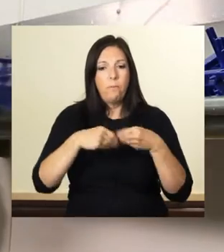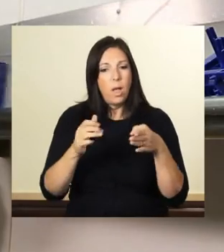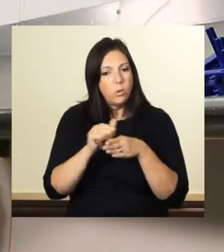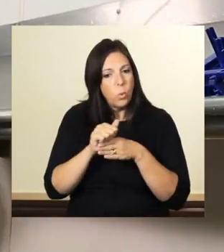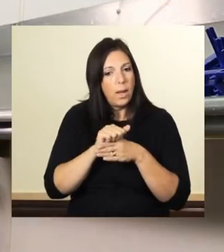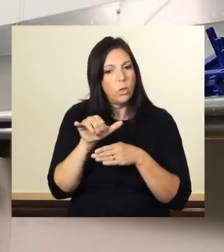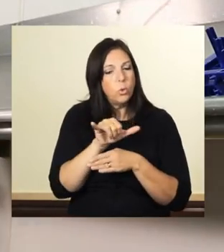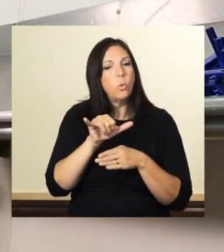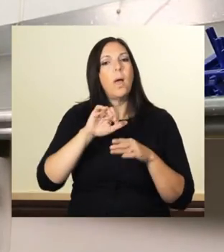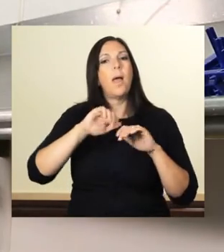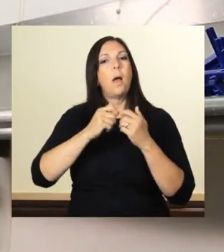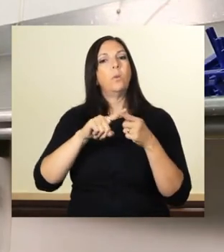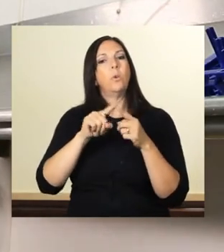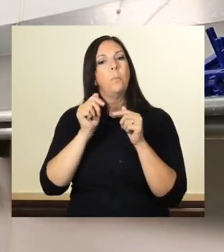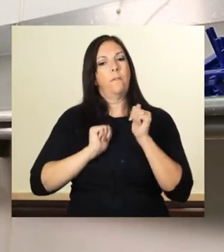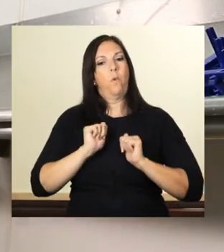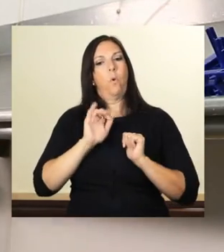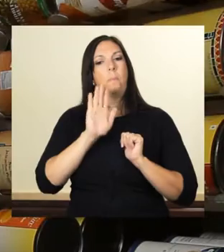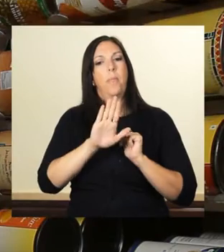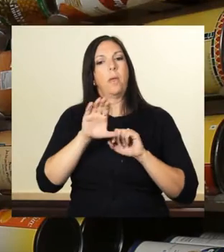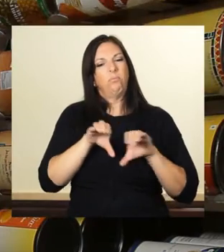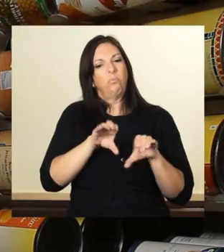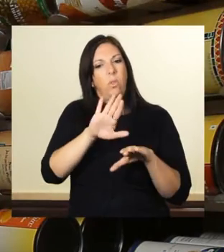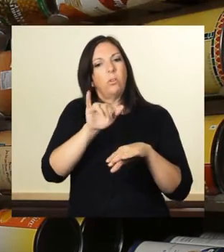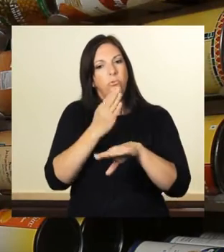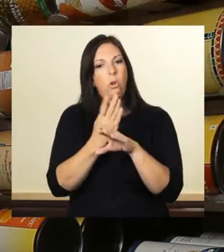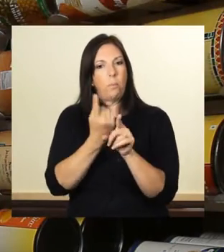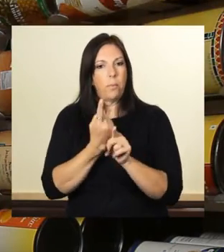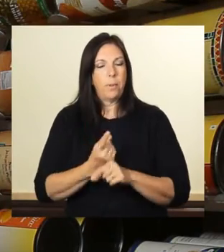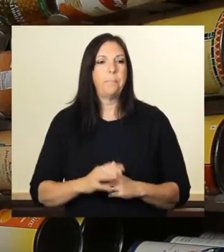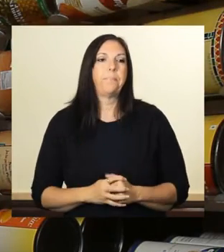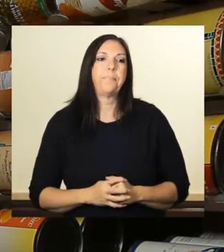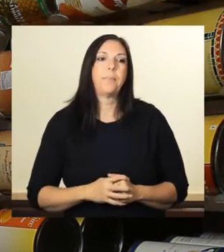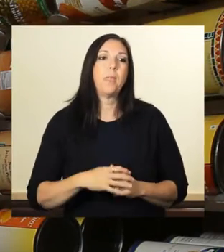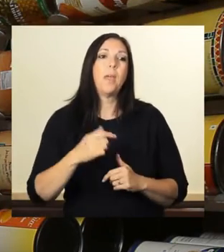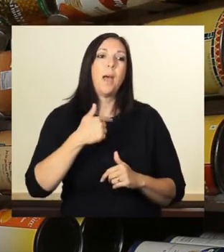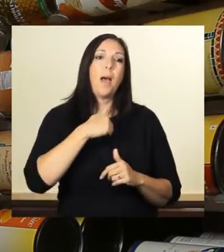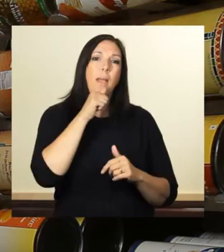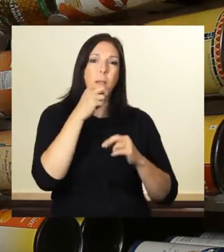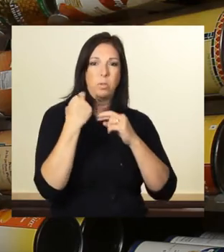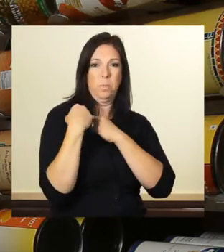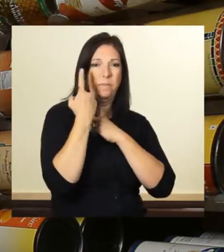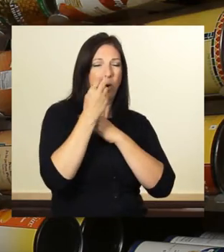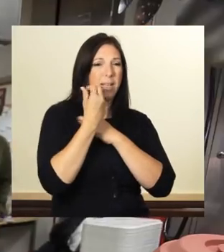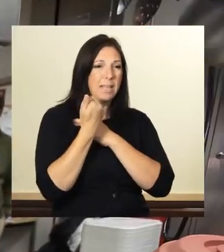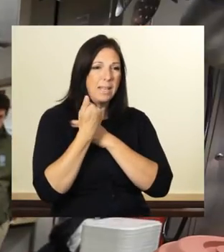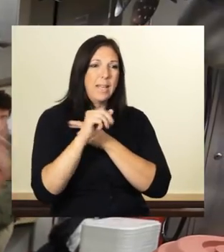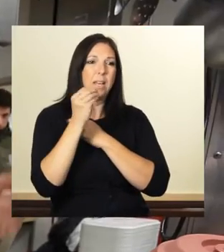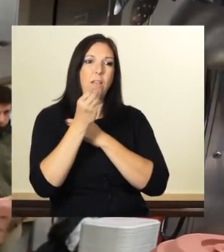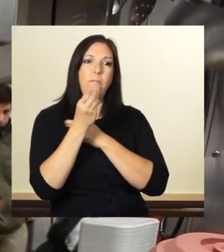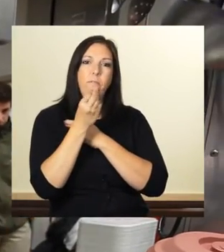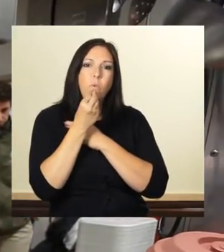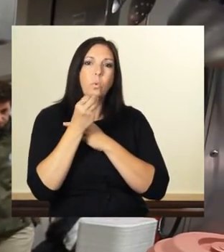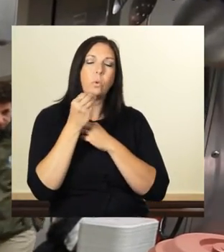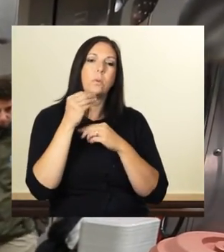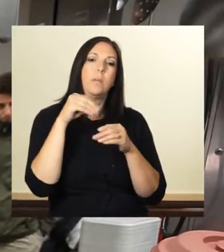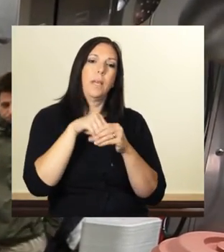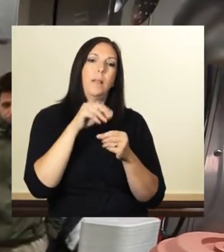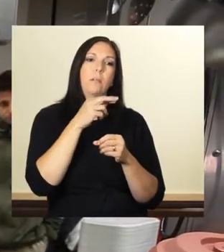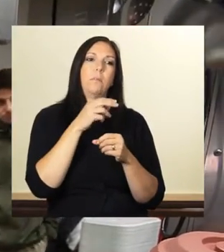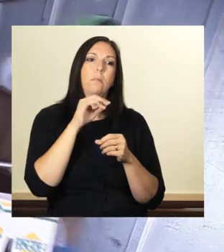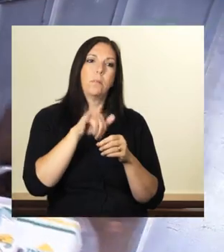training on how to perform jobs correctly. As the person in charge, I'm responsible for all the food safety and sanitation in the department.